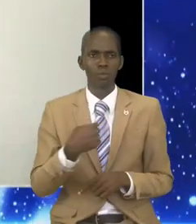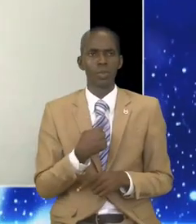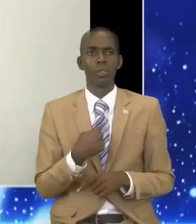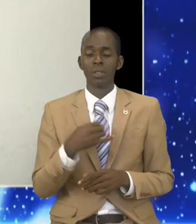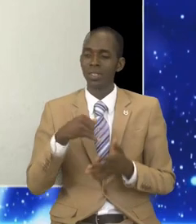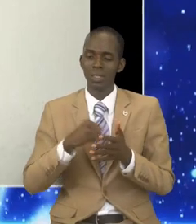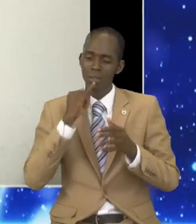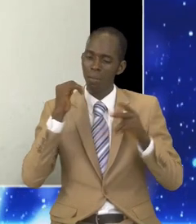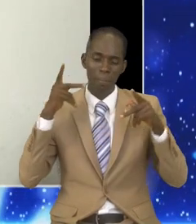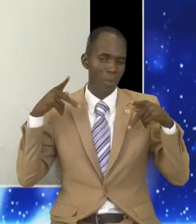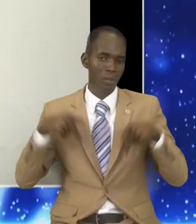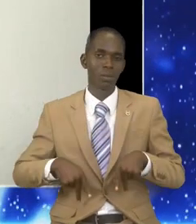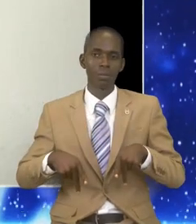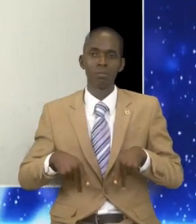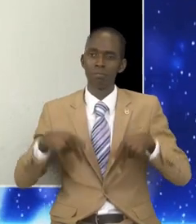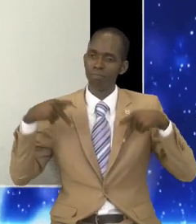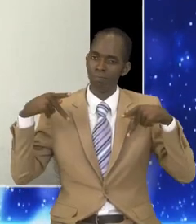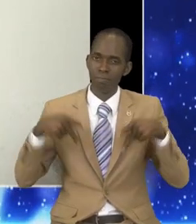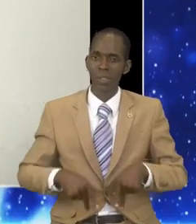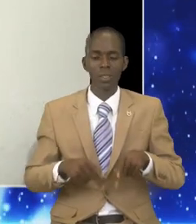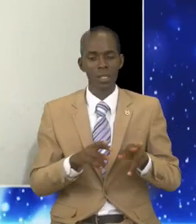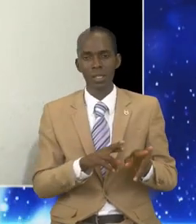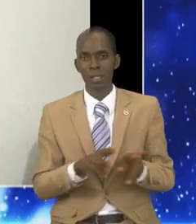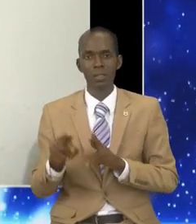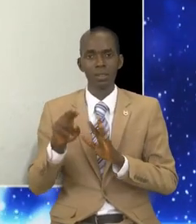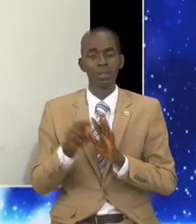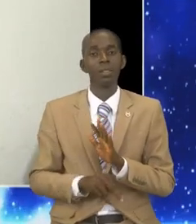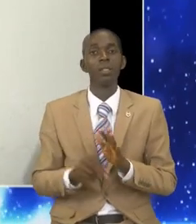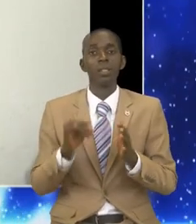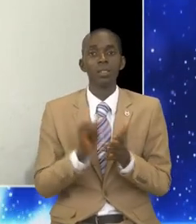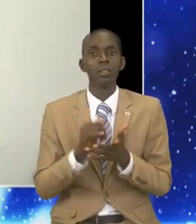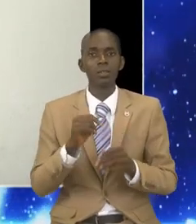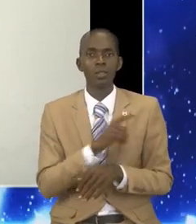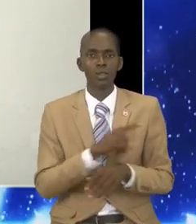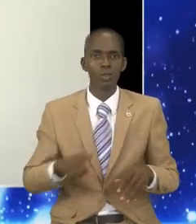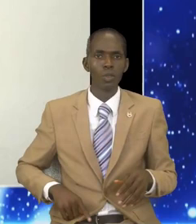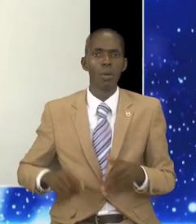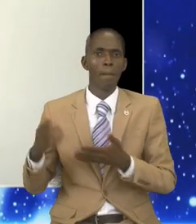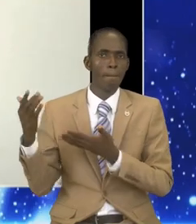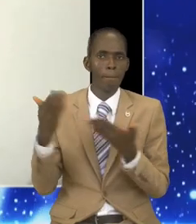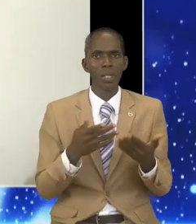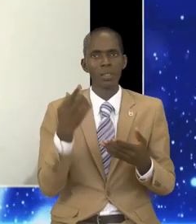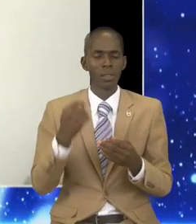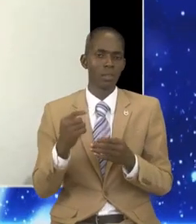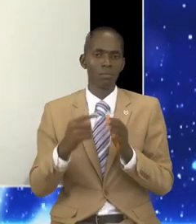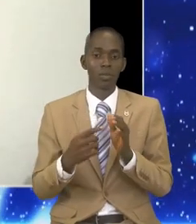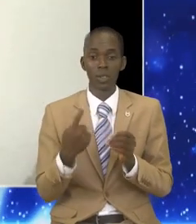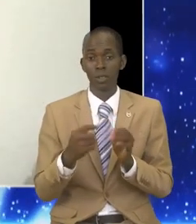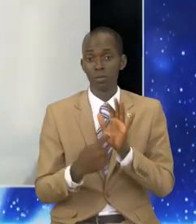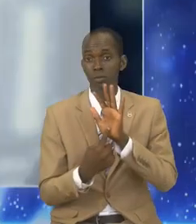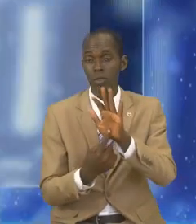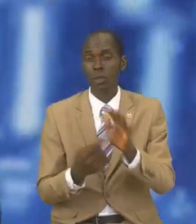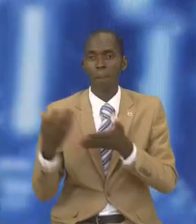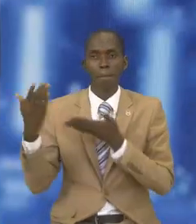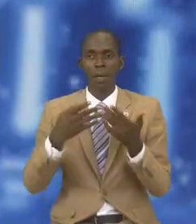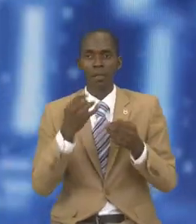personal. It's personal readiness, that the Lord brings the revelation, and the Lord brings the promise,